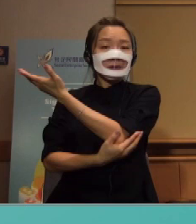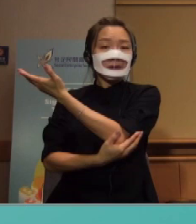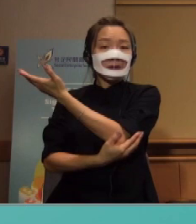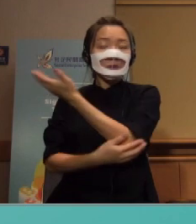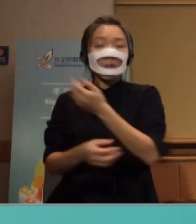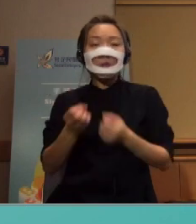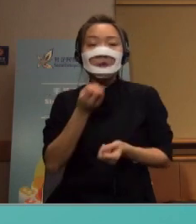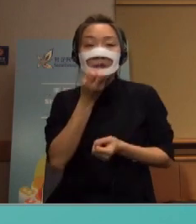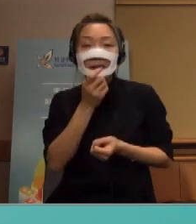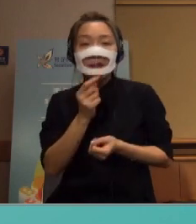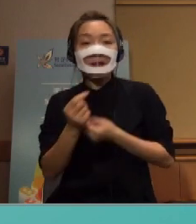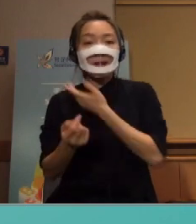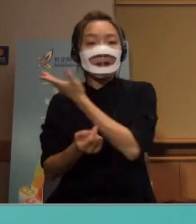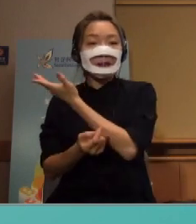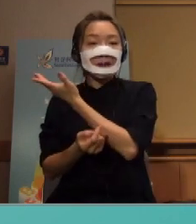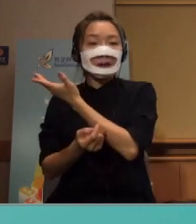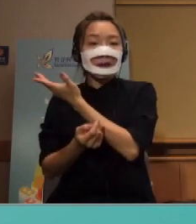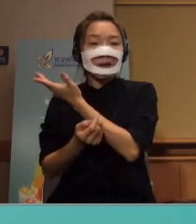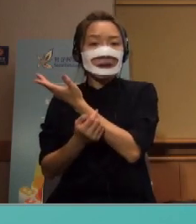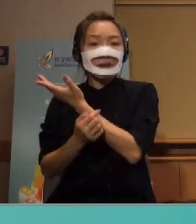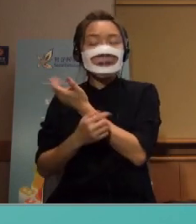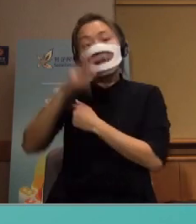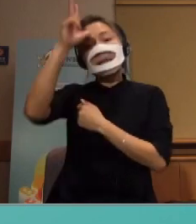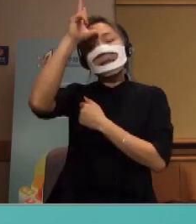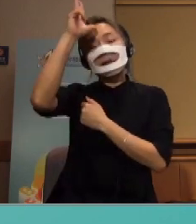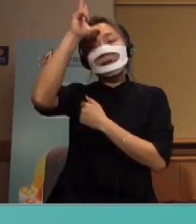chairman from the government parties. So we have Edward and